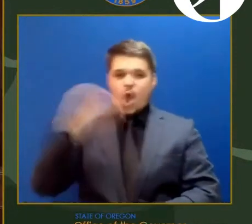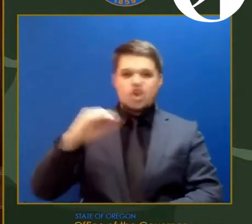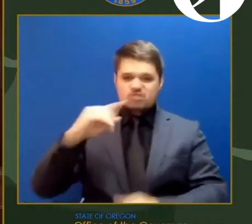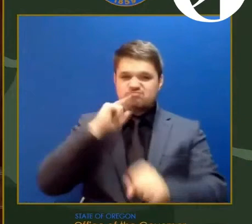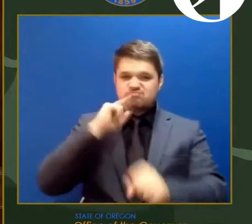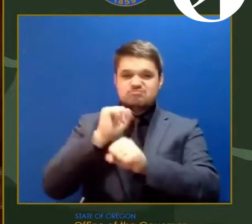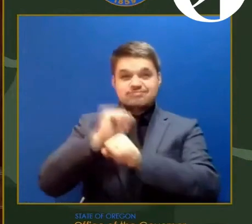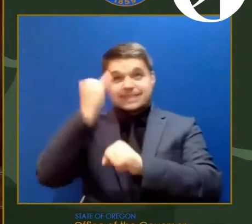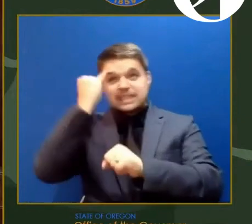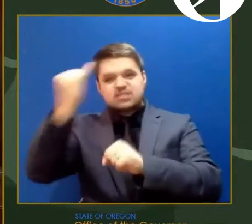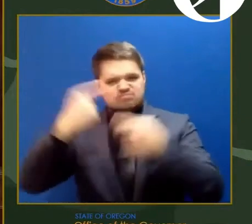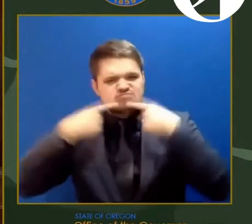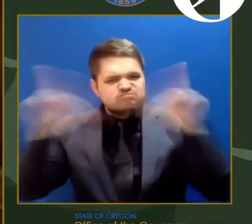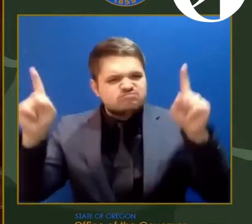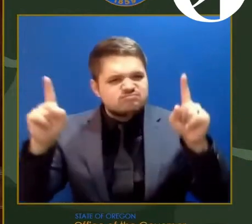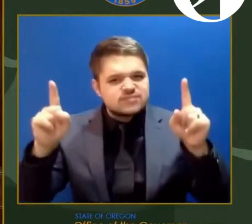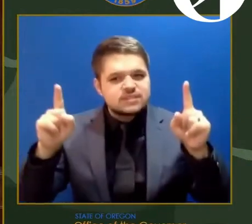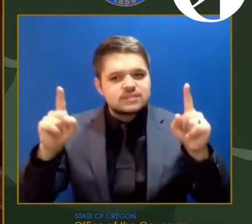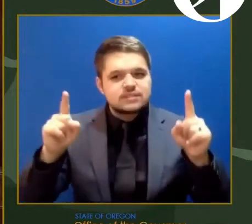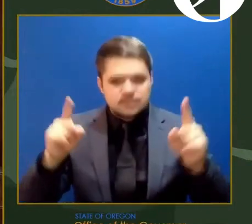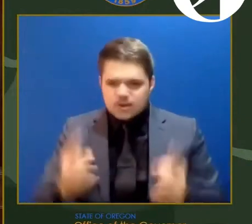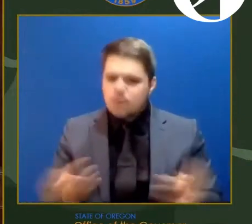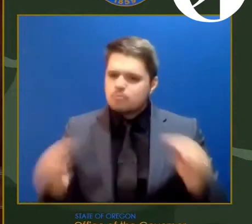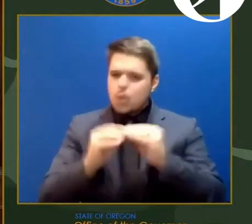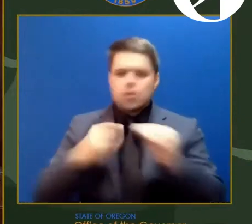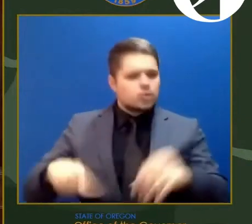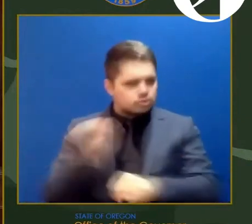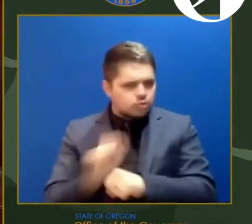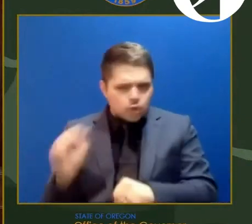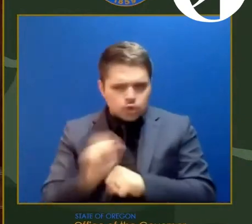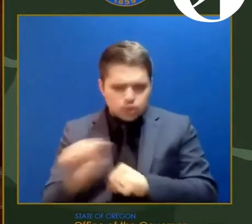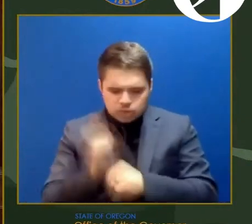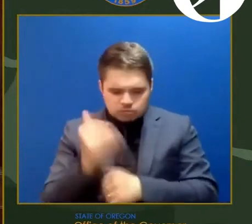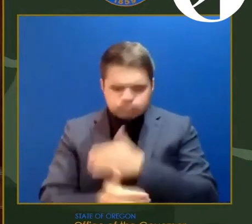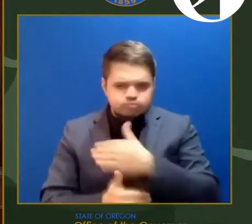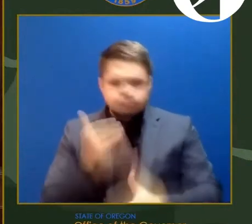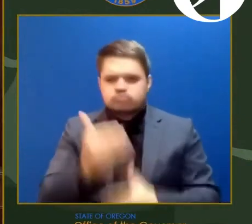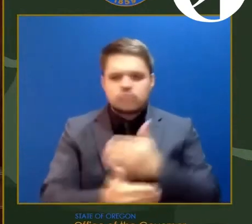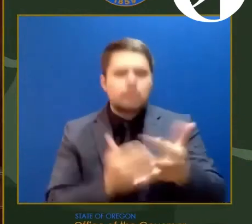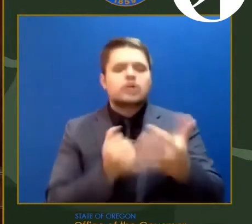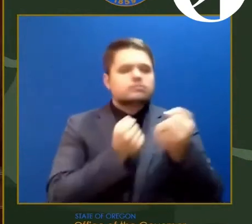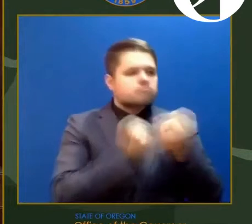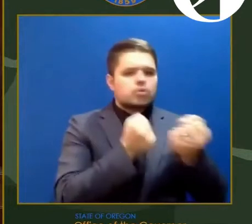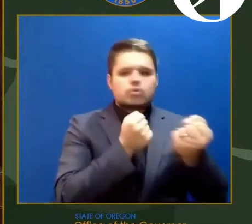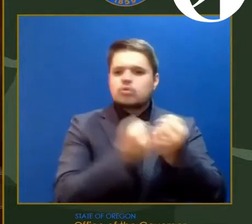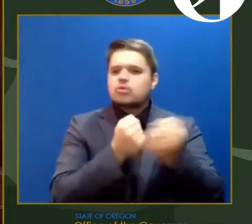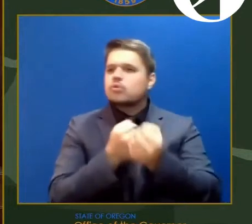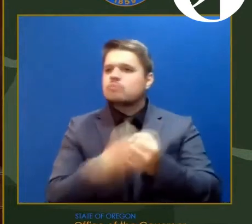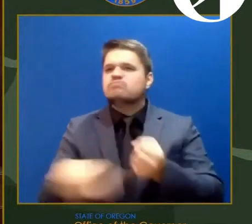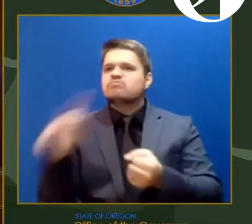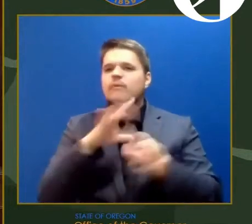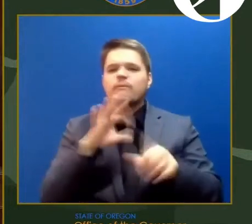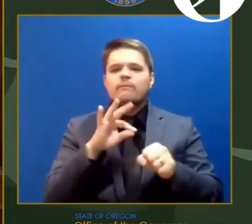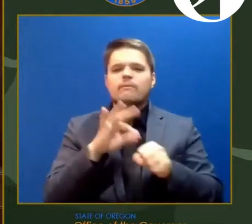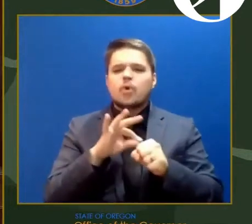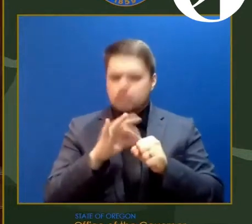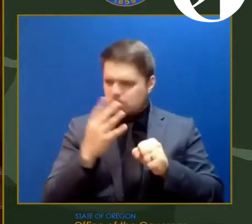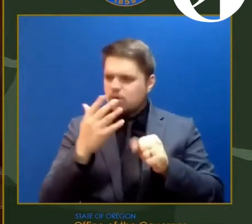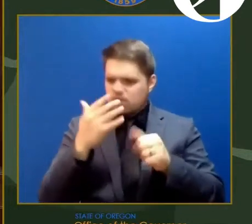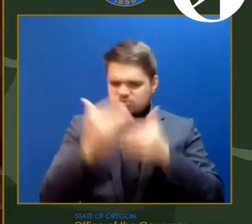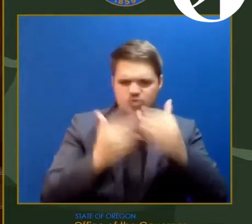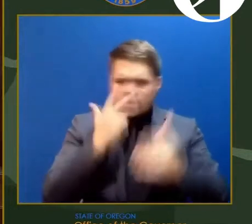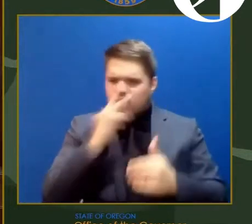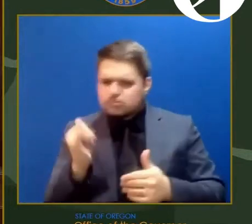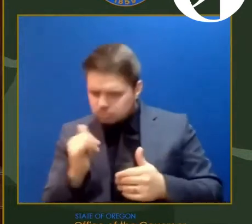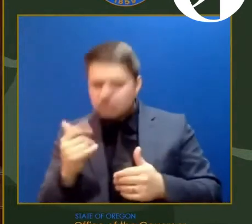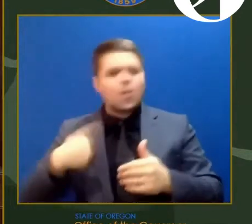finished. We must continue to fortify the voting infrastructure we have to ensure that every voice is heard.